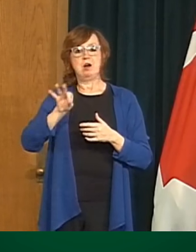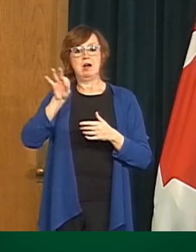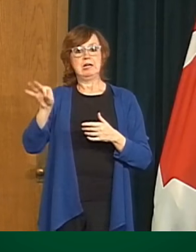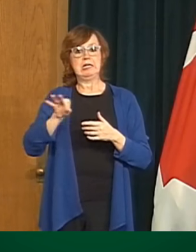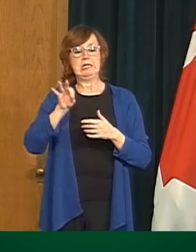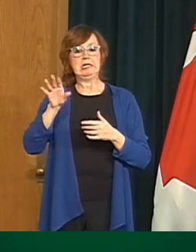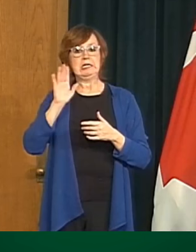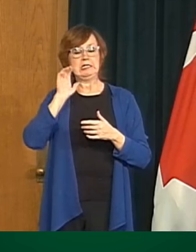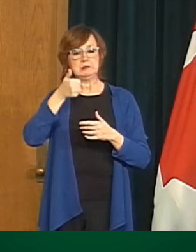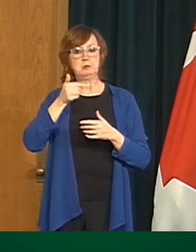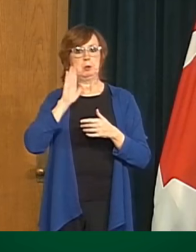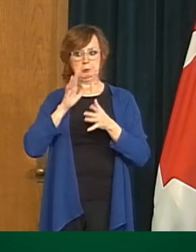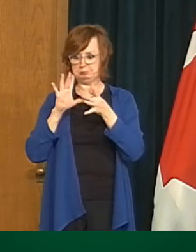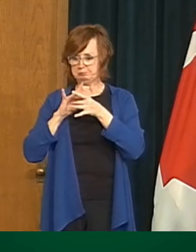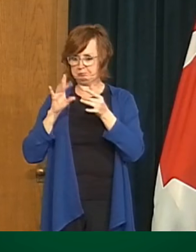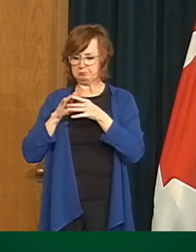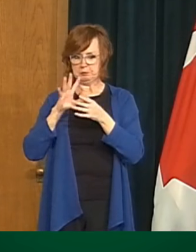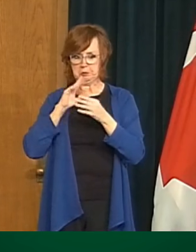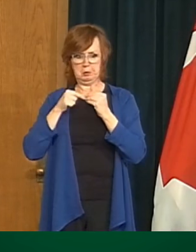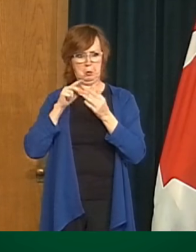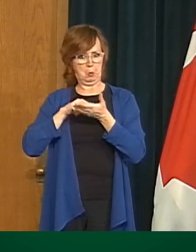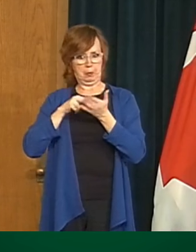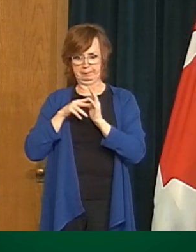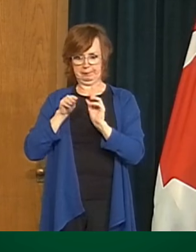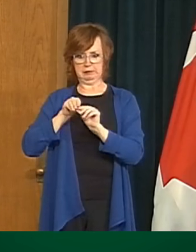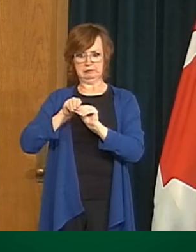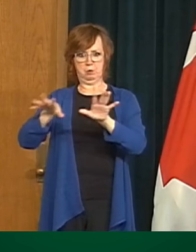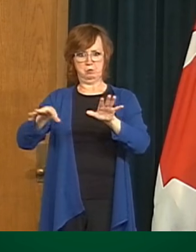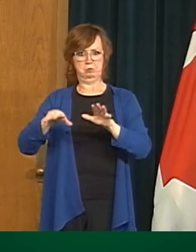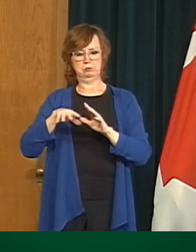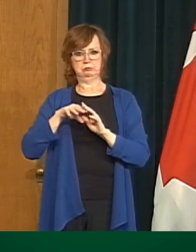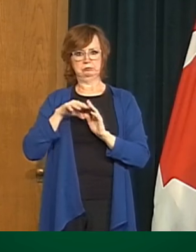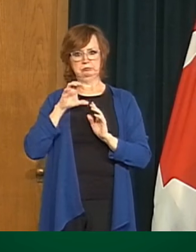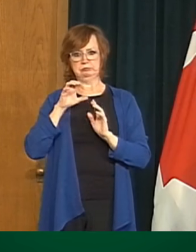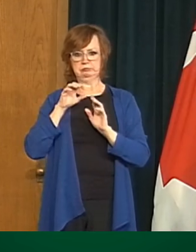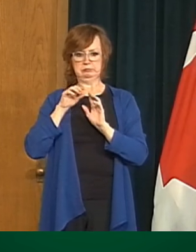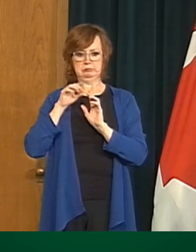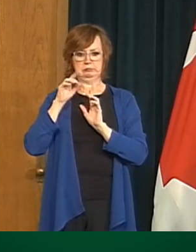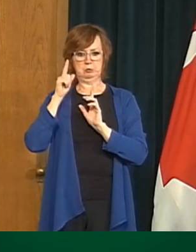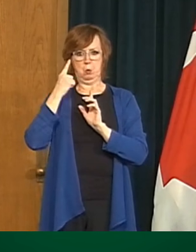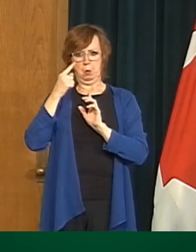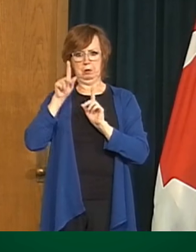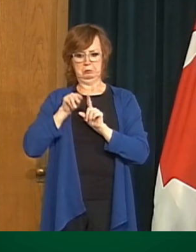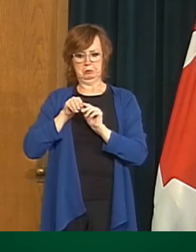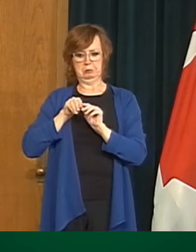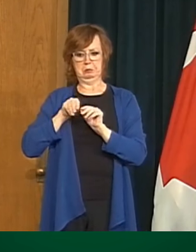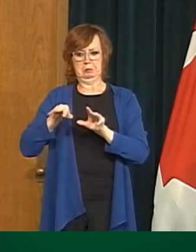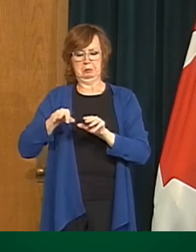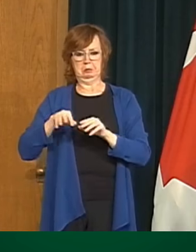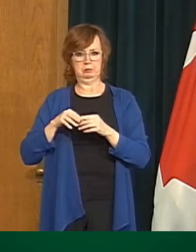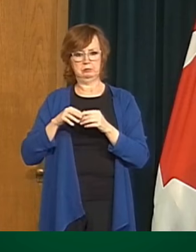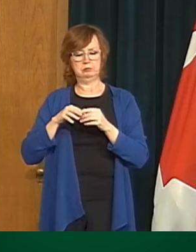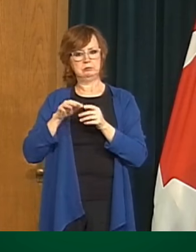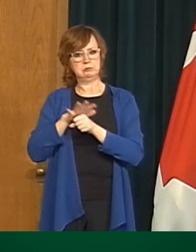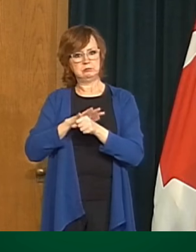communication around outbreaks across the province with all the medical health officers, so it's consistent. Do